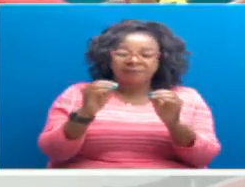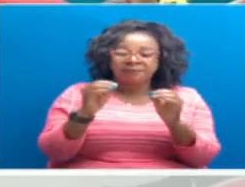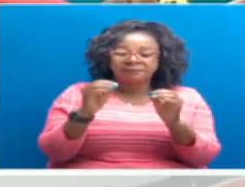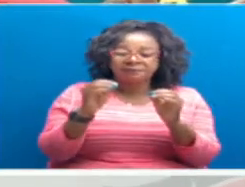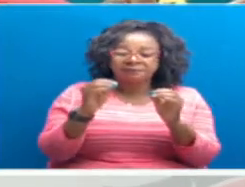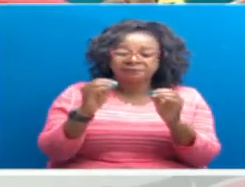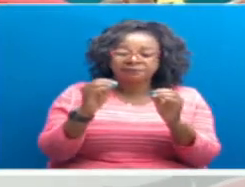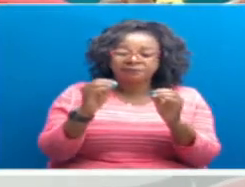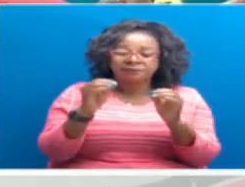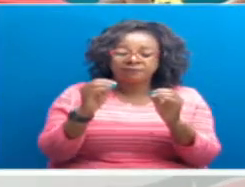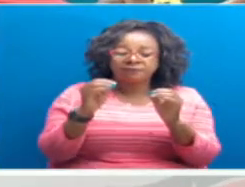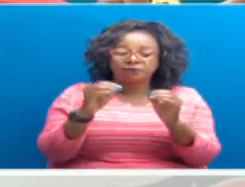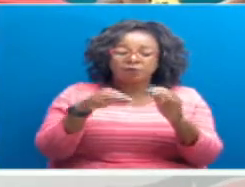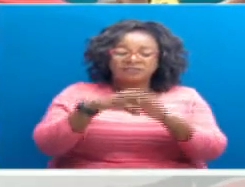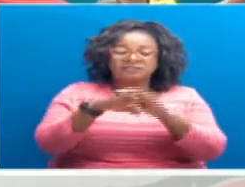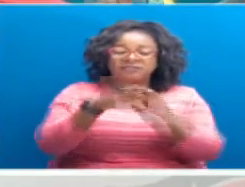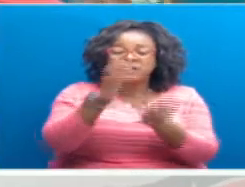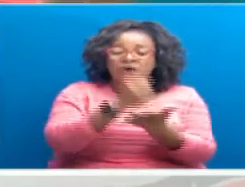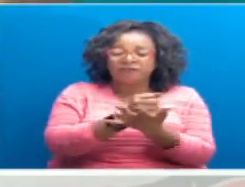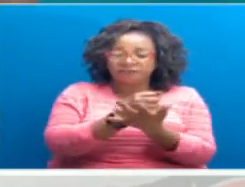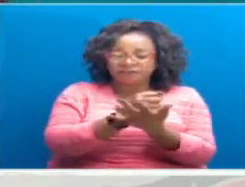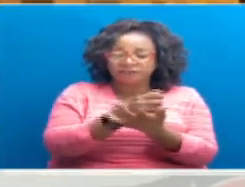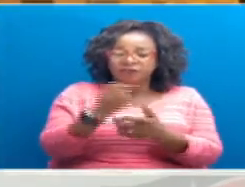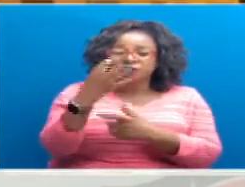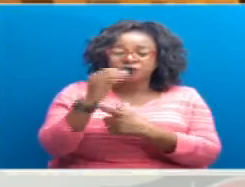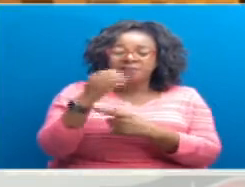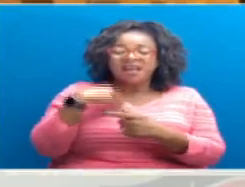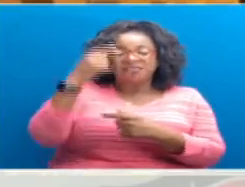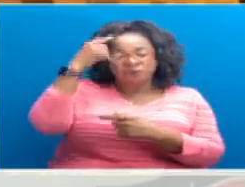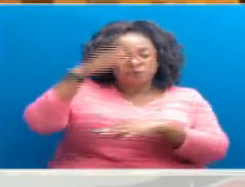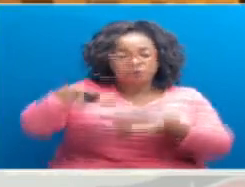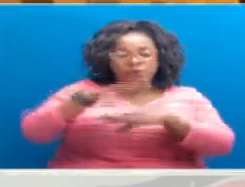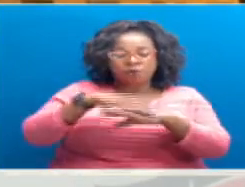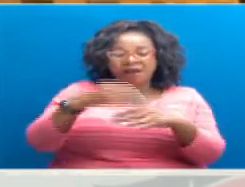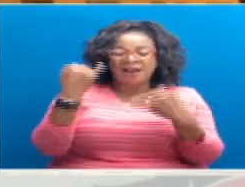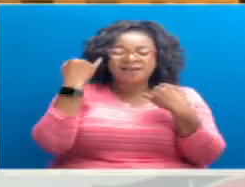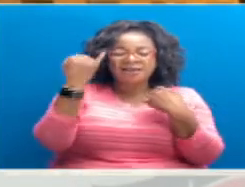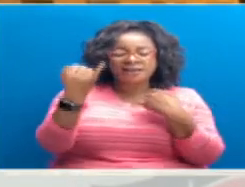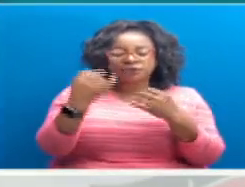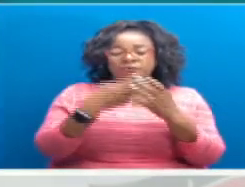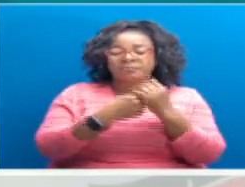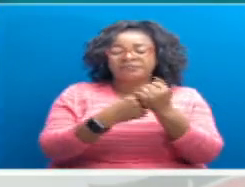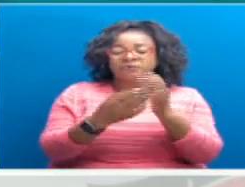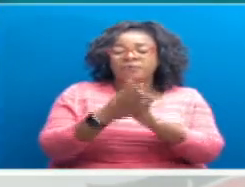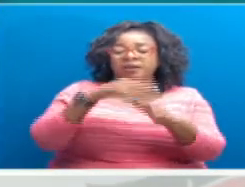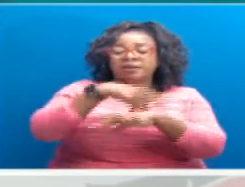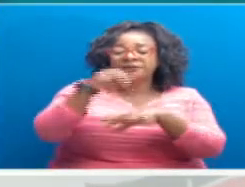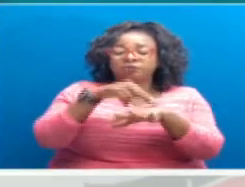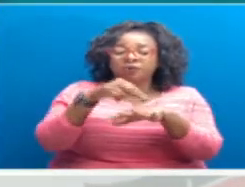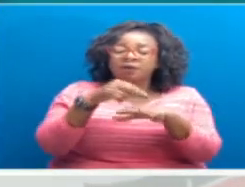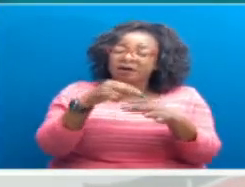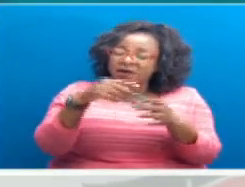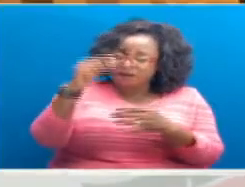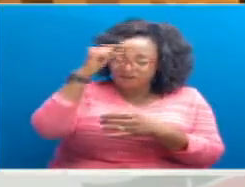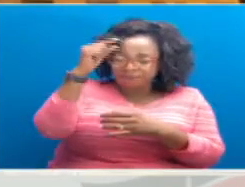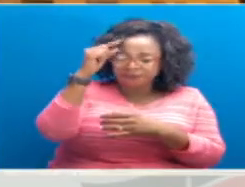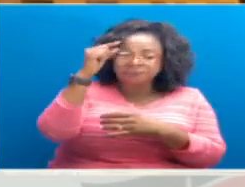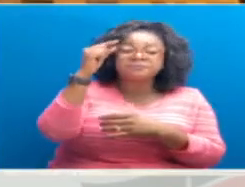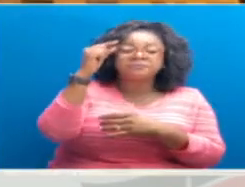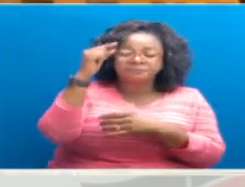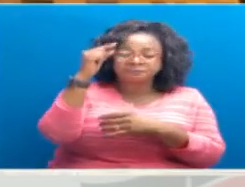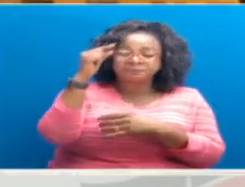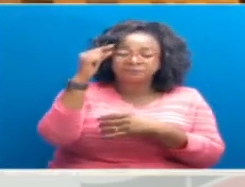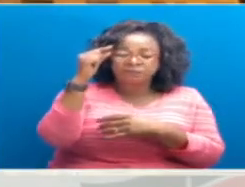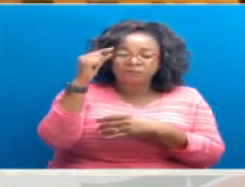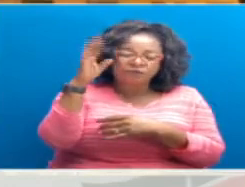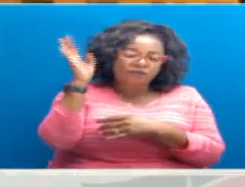from accessing my office. Mm-hmm. So I thought it was a good idea to partner with the national government. Speaking of partnership, yes, I don't know that